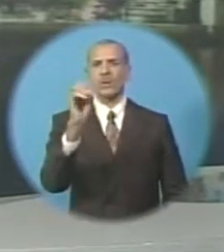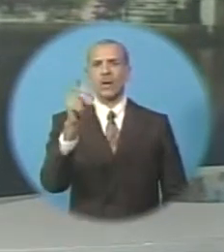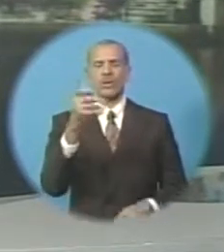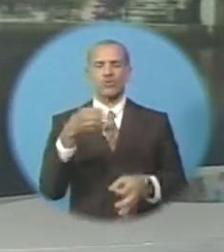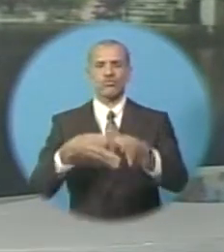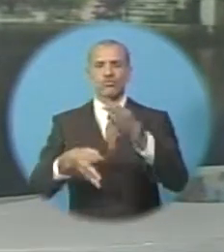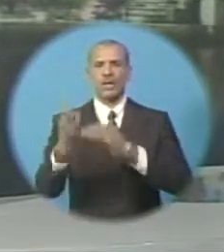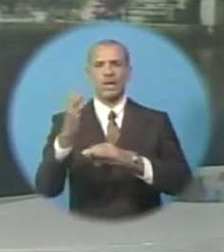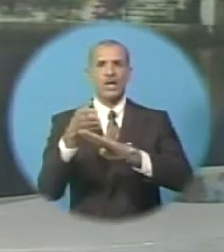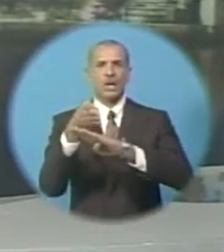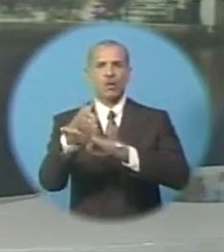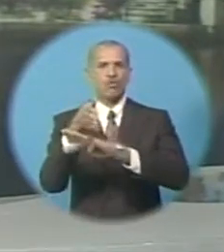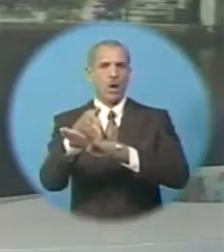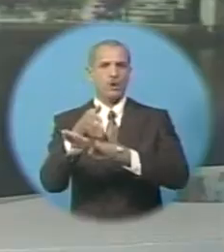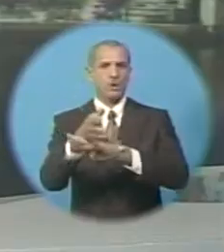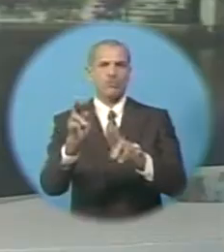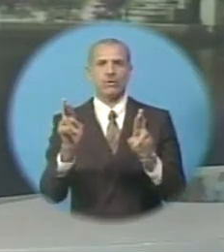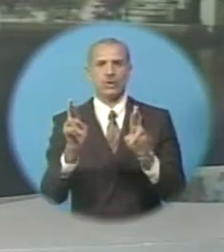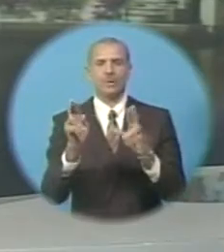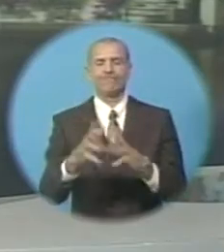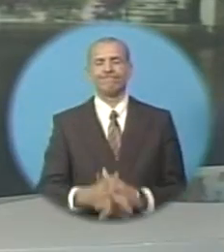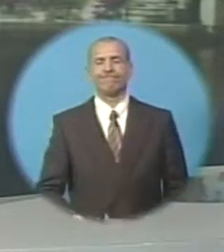selected exchanges across the region.